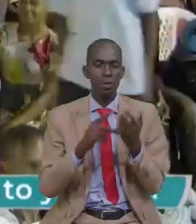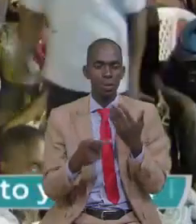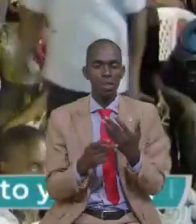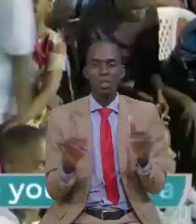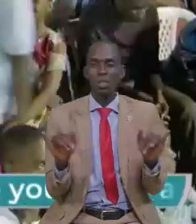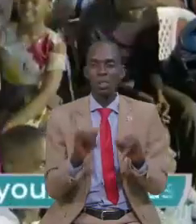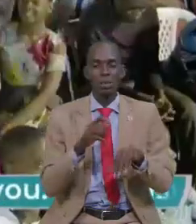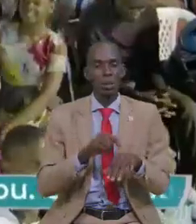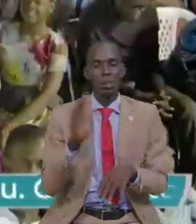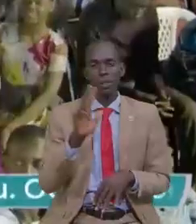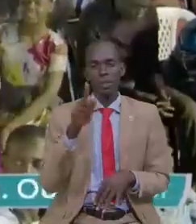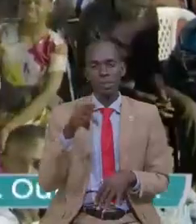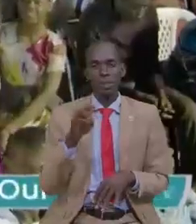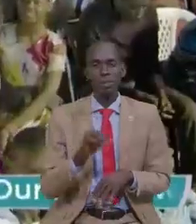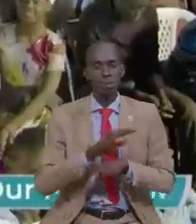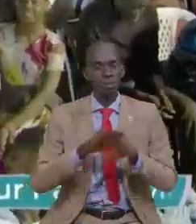don't forget.